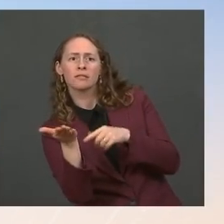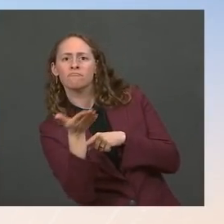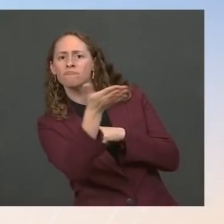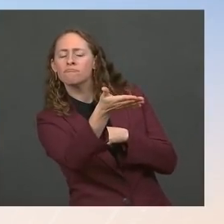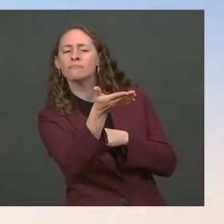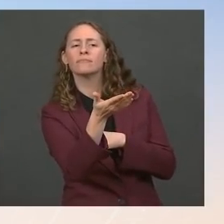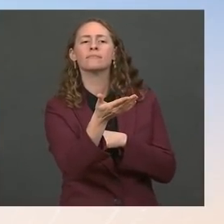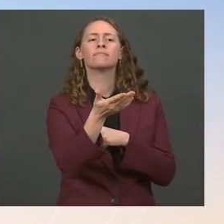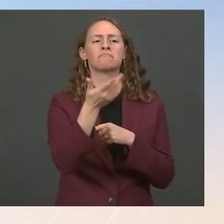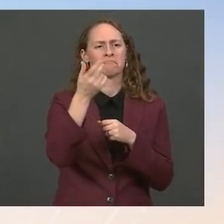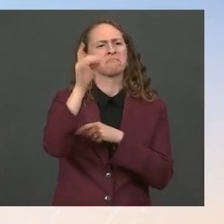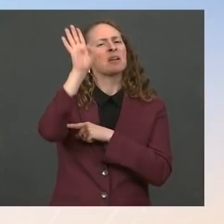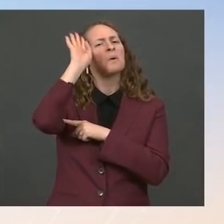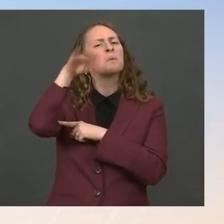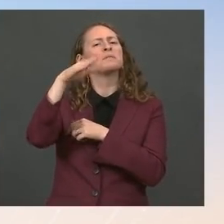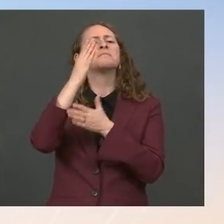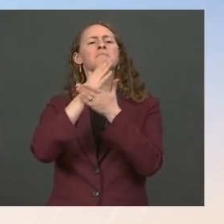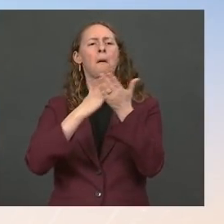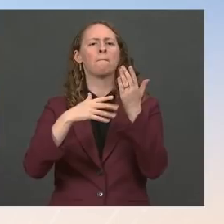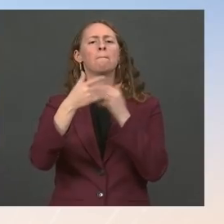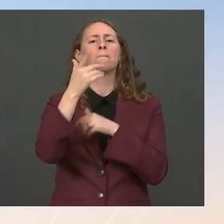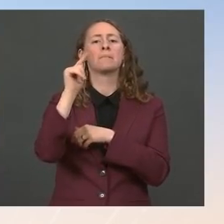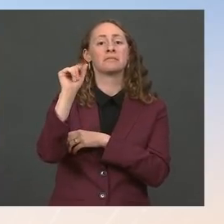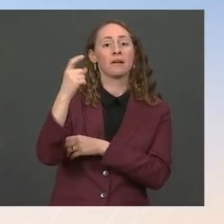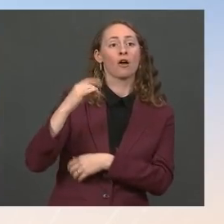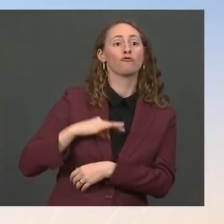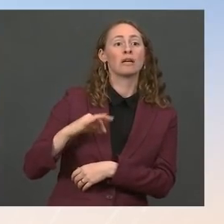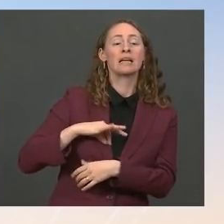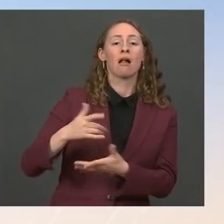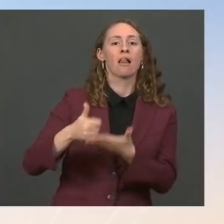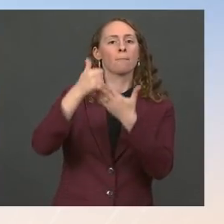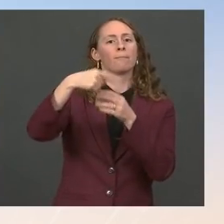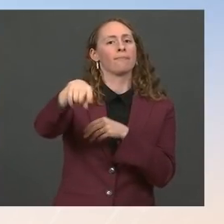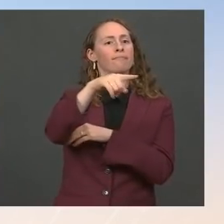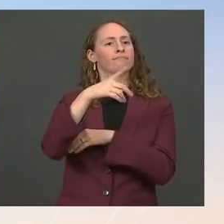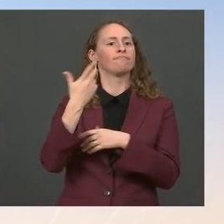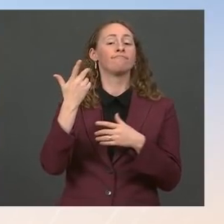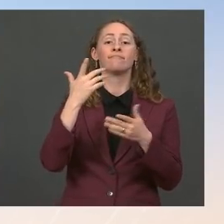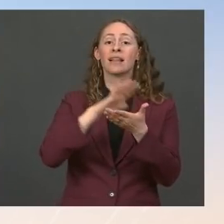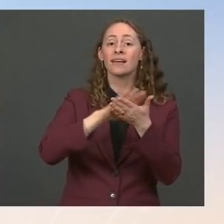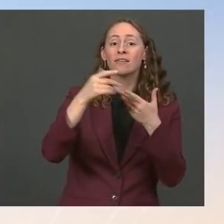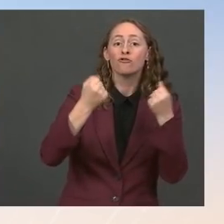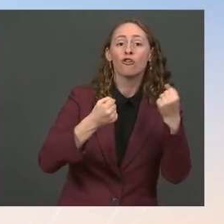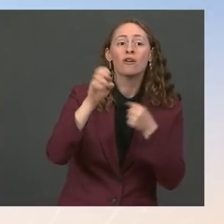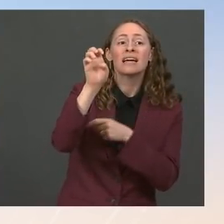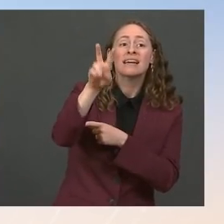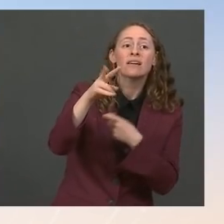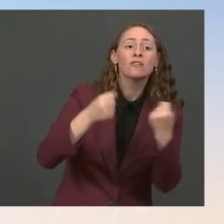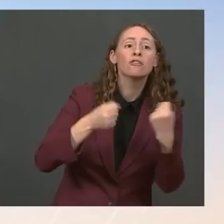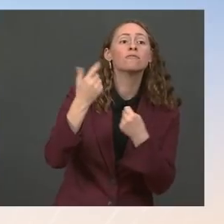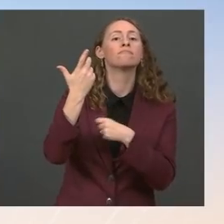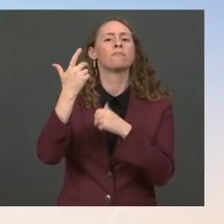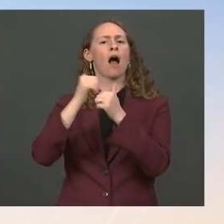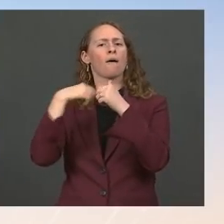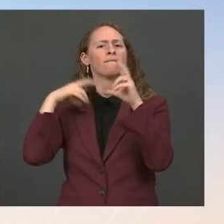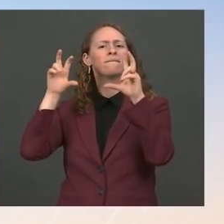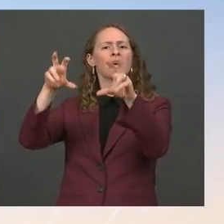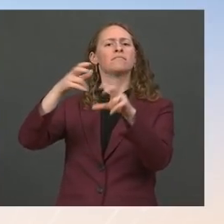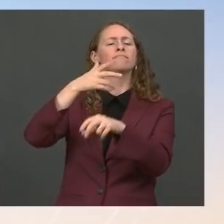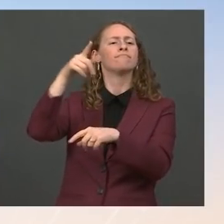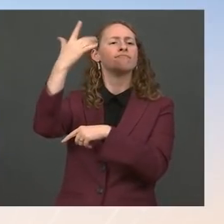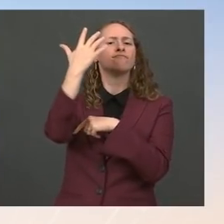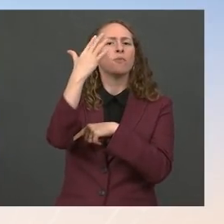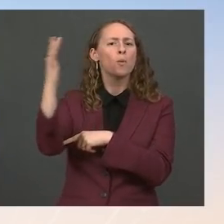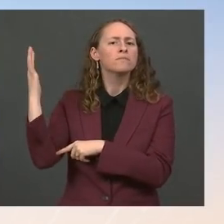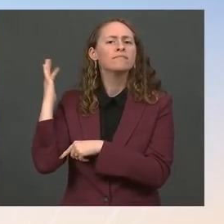tax credits for clean energy and clean cars, investments in agriculture and forestry. All of these will be major drivers in emissions cuts, and all